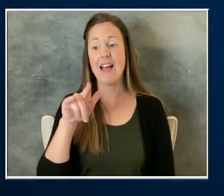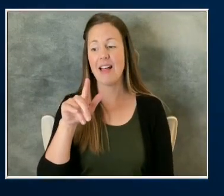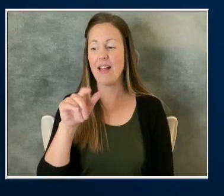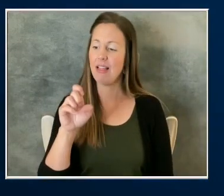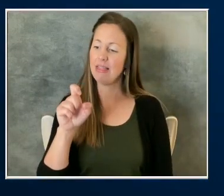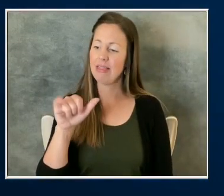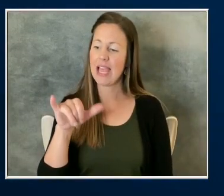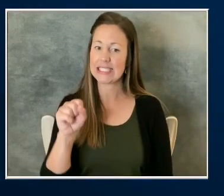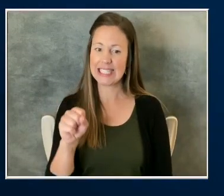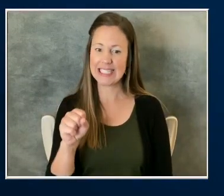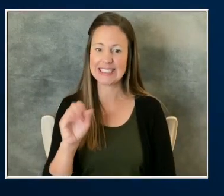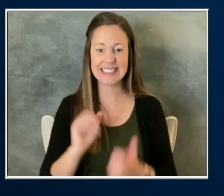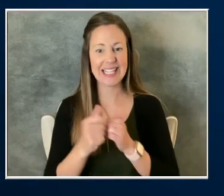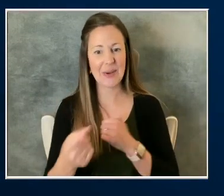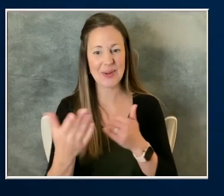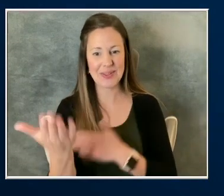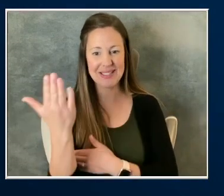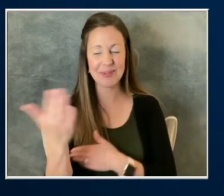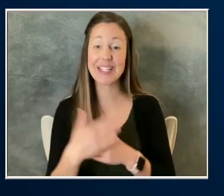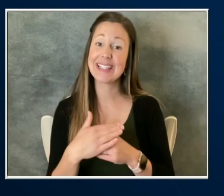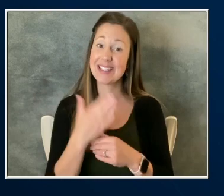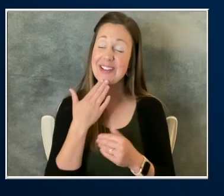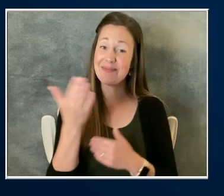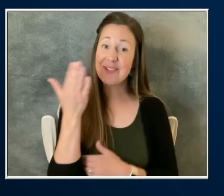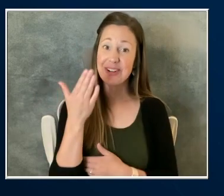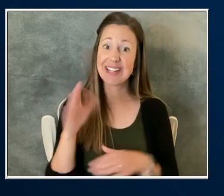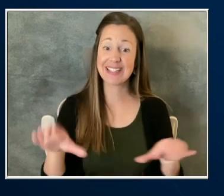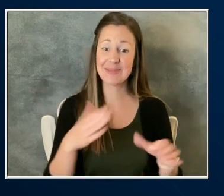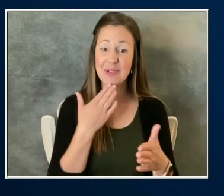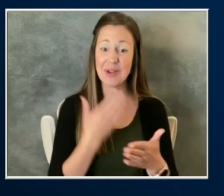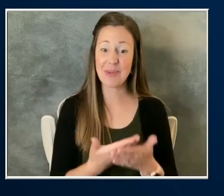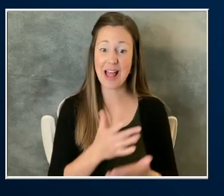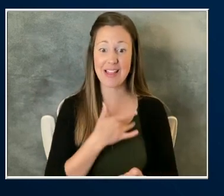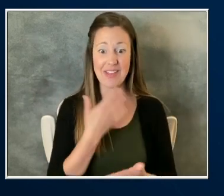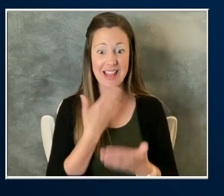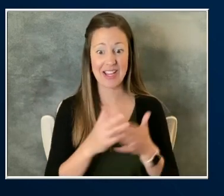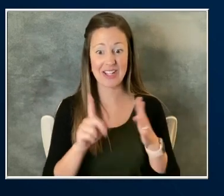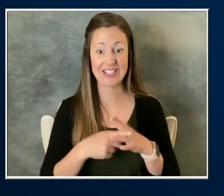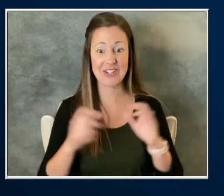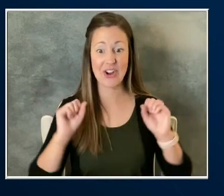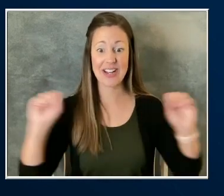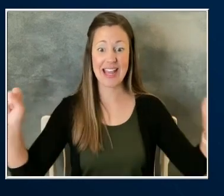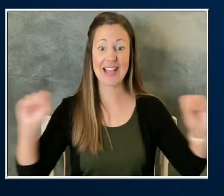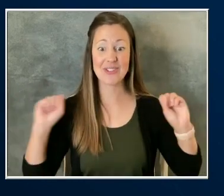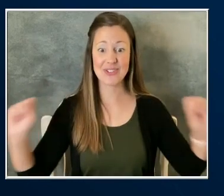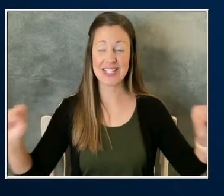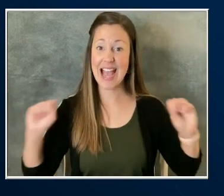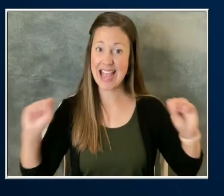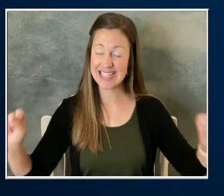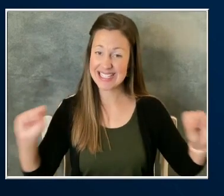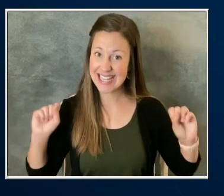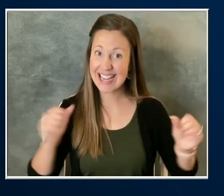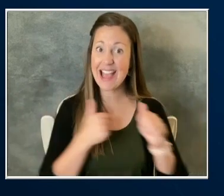this morning? Good morning. I'm doing well, feeling good. I started exercising at a gym, so I'm following your advice. Excellent plan. So I have